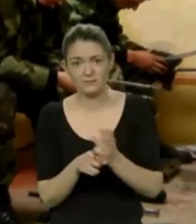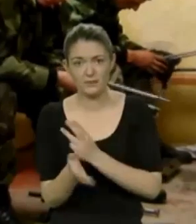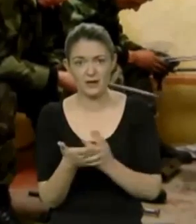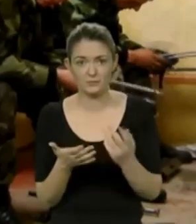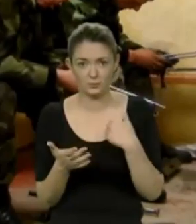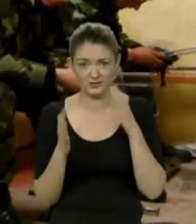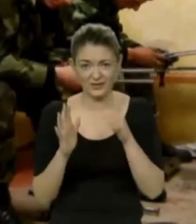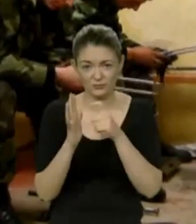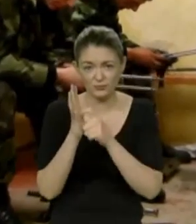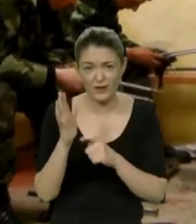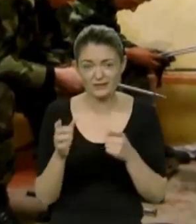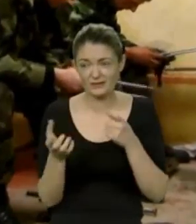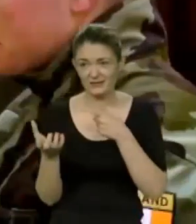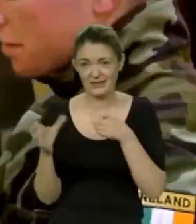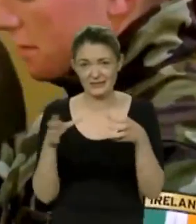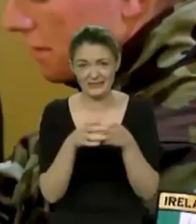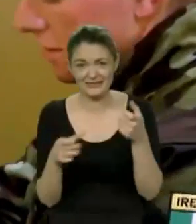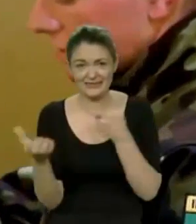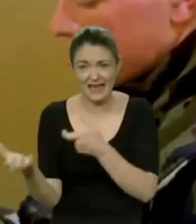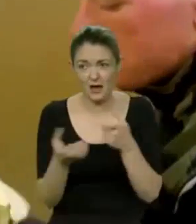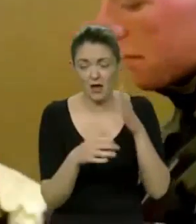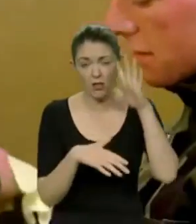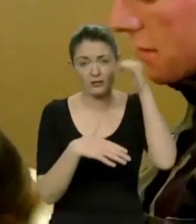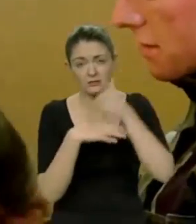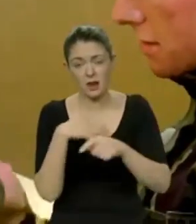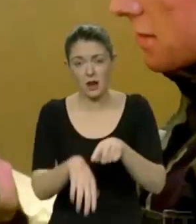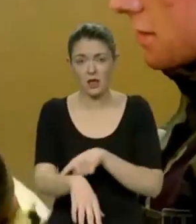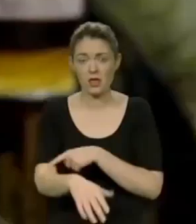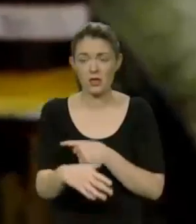scratch section attacks all day long.